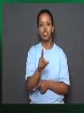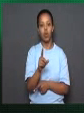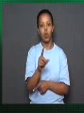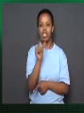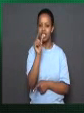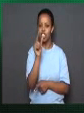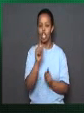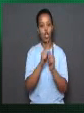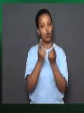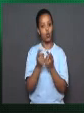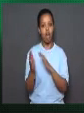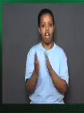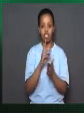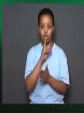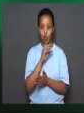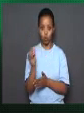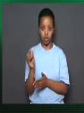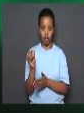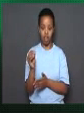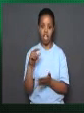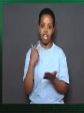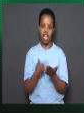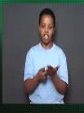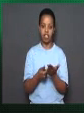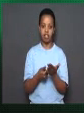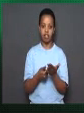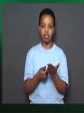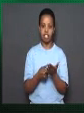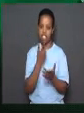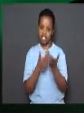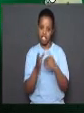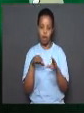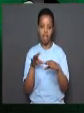group and take a few minutes to discuss this now.